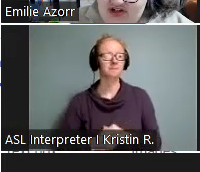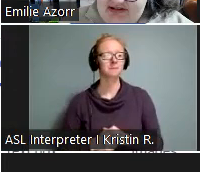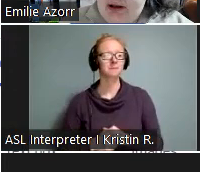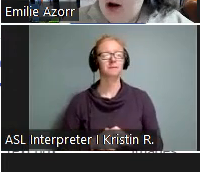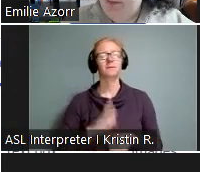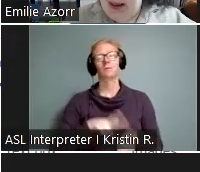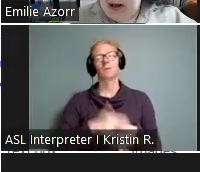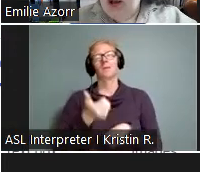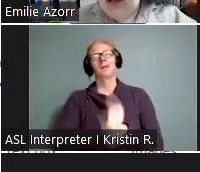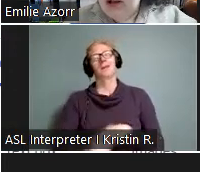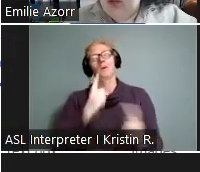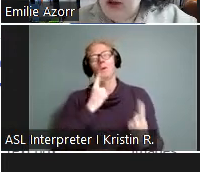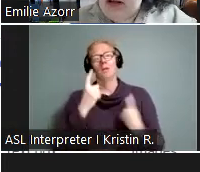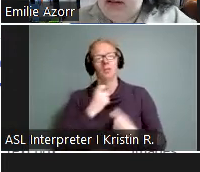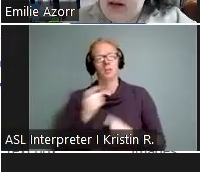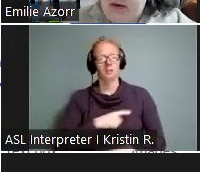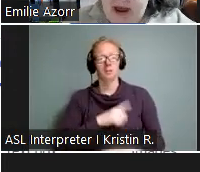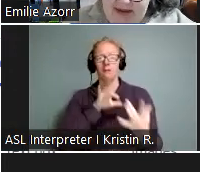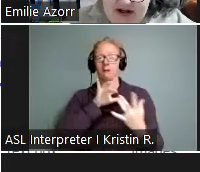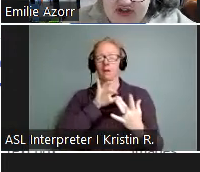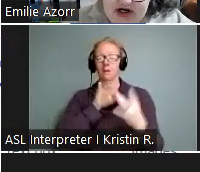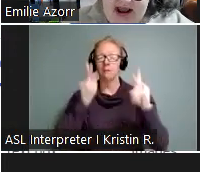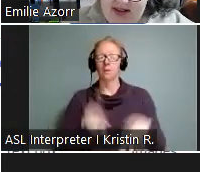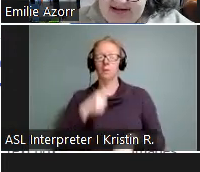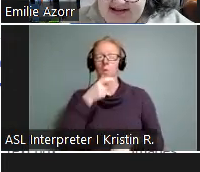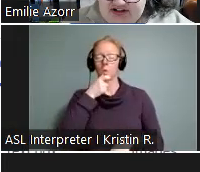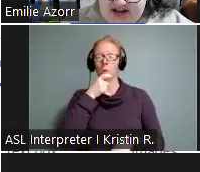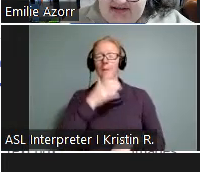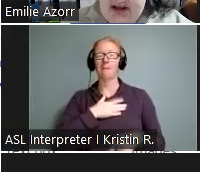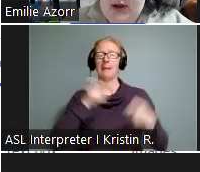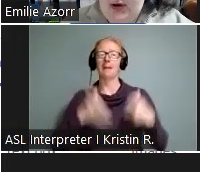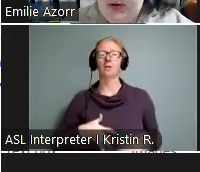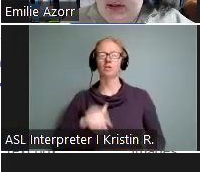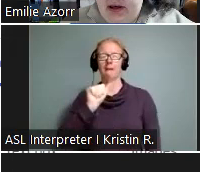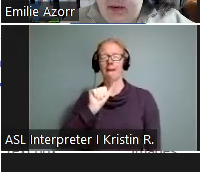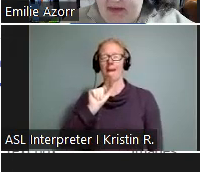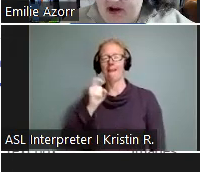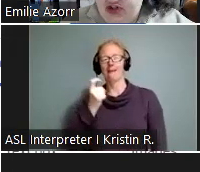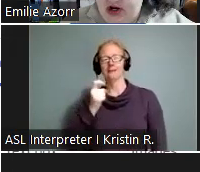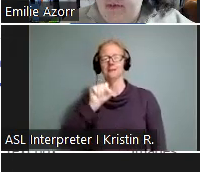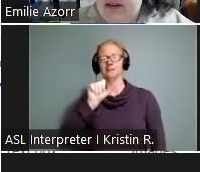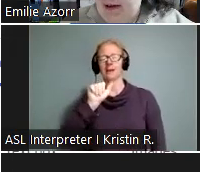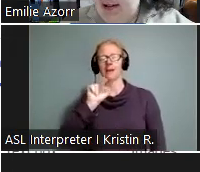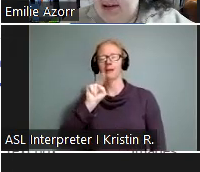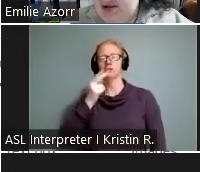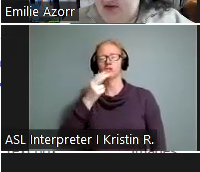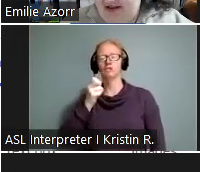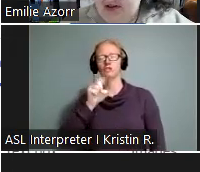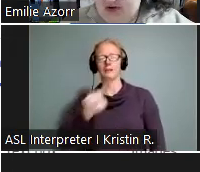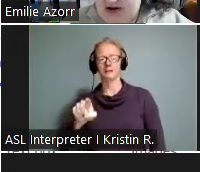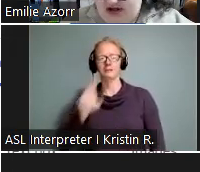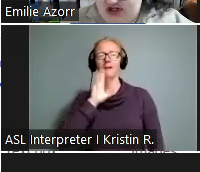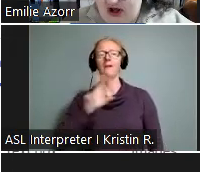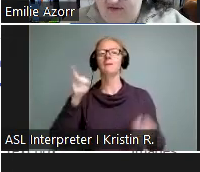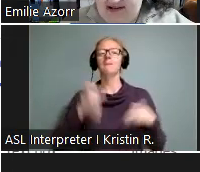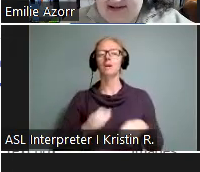you have questions, our main contact point is going to be my manager, Alex Sanchez, who's the manager of the Domestic and Sexual